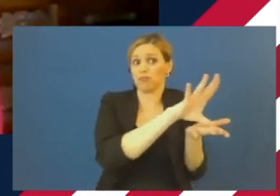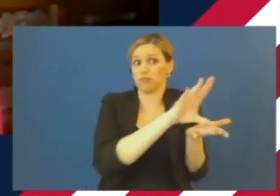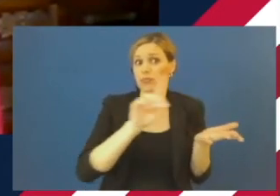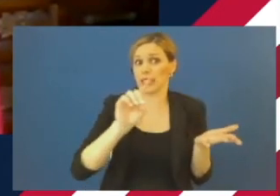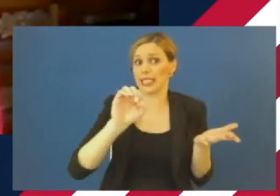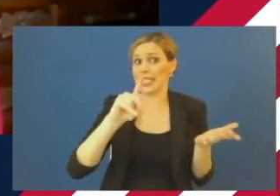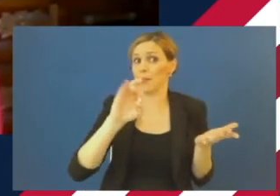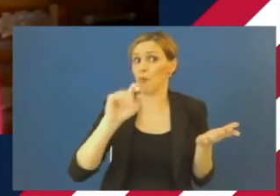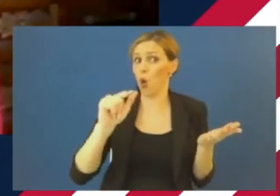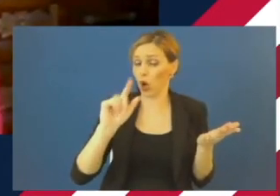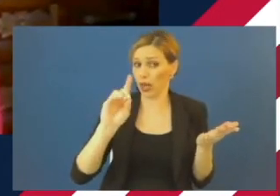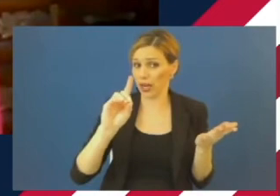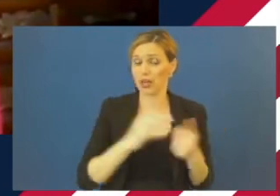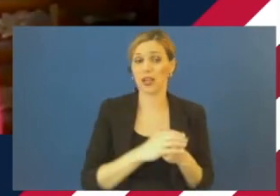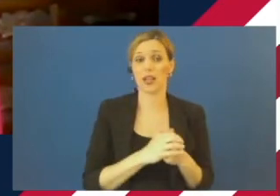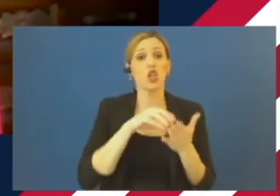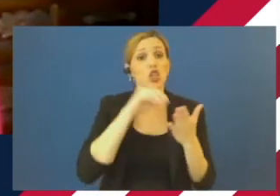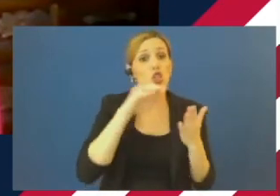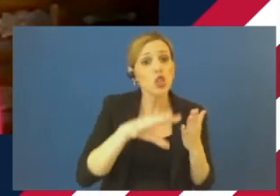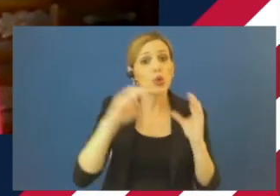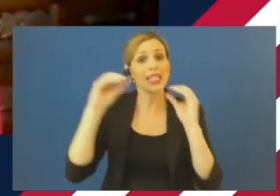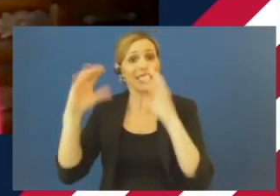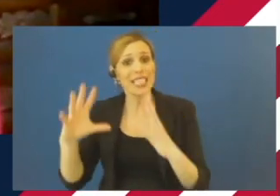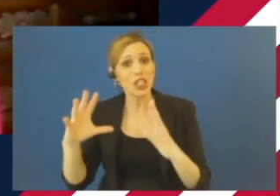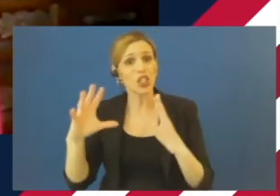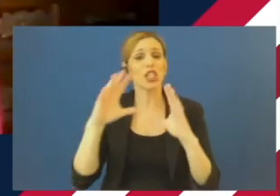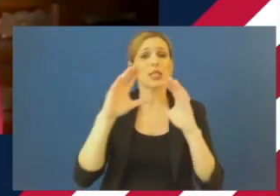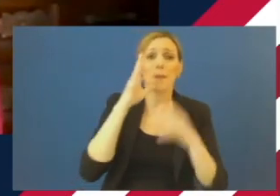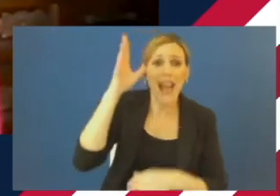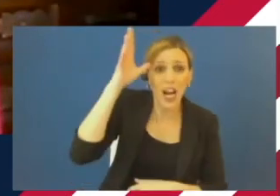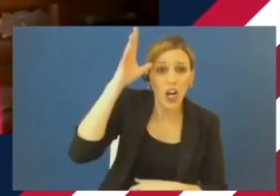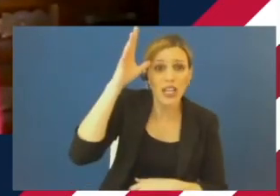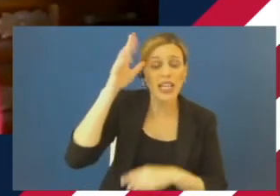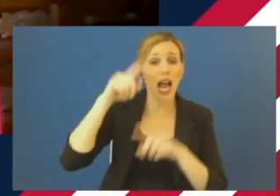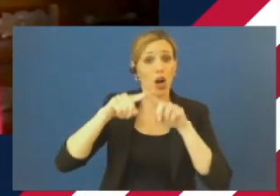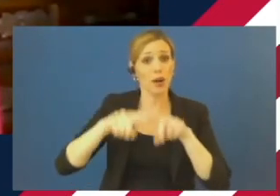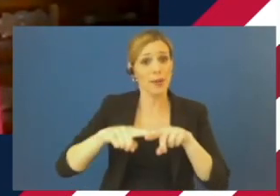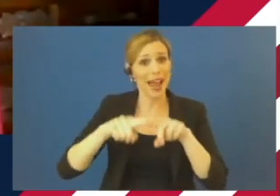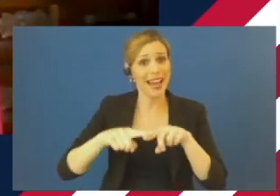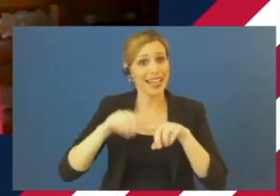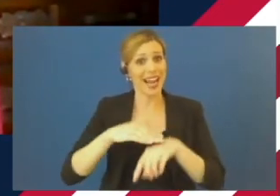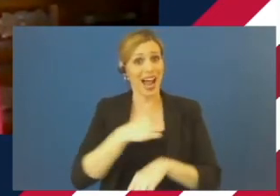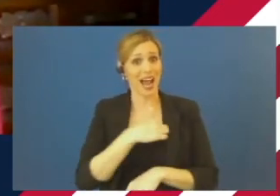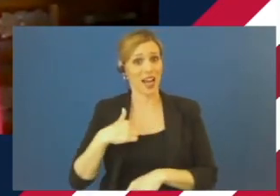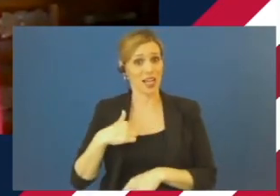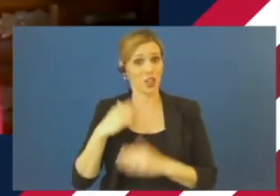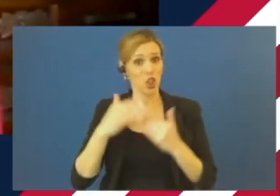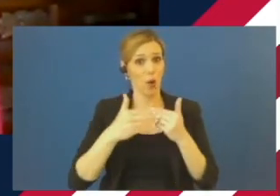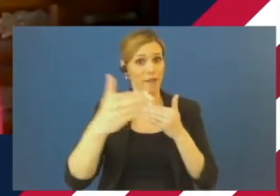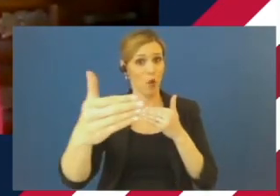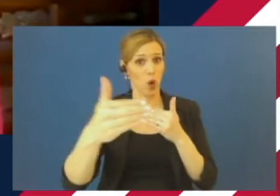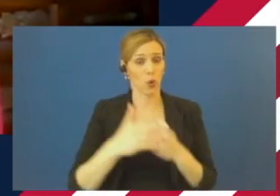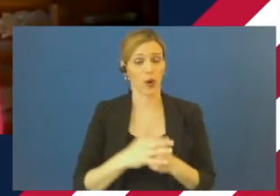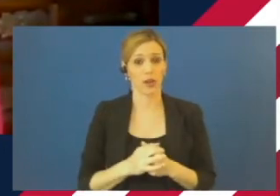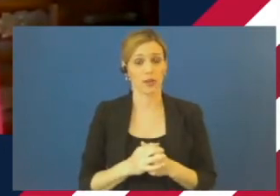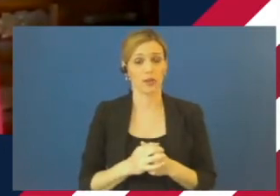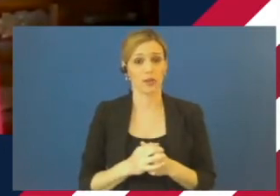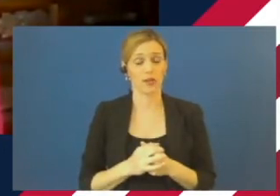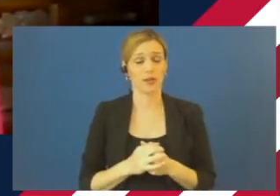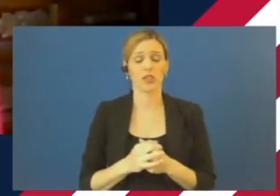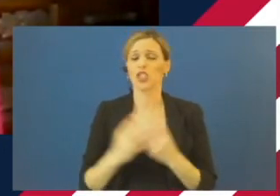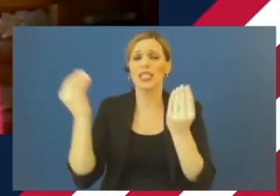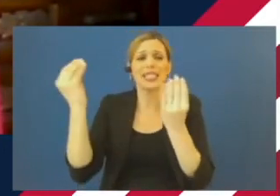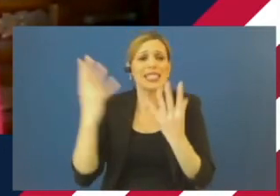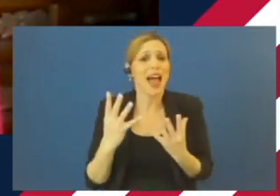and parents are counting on us as educators for two things that form the foundation for the rest of our work. Give us the truth and keep them